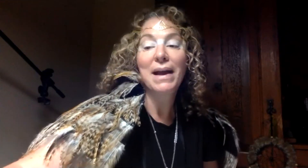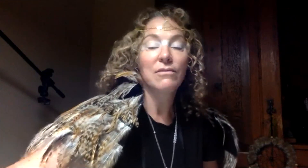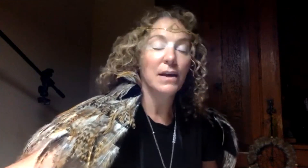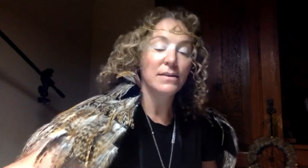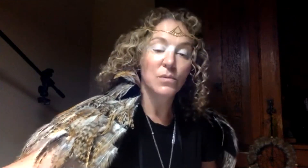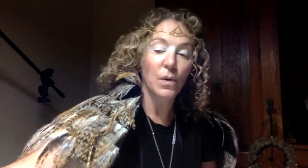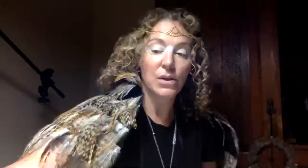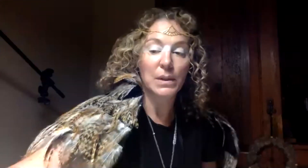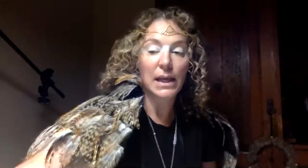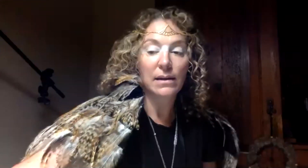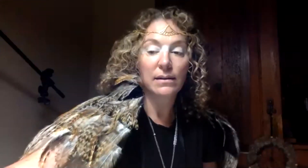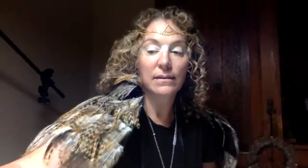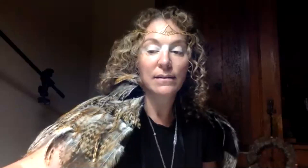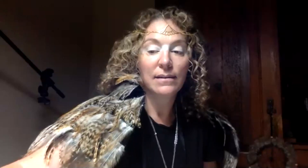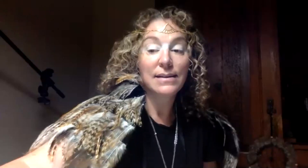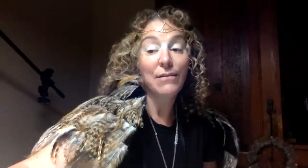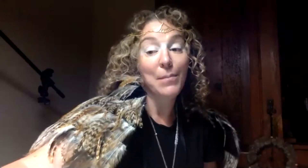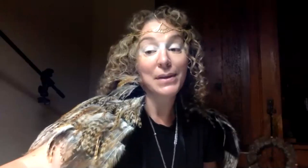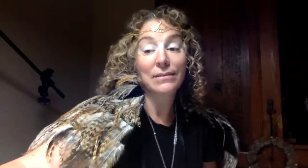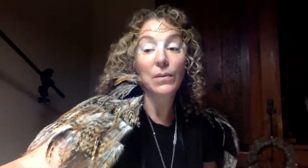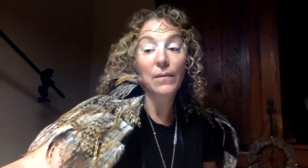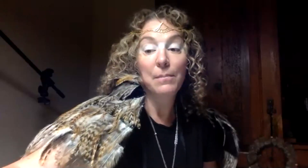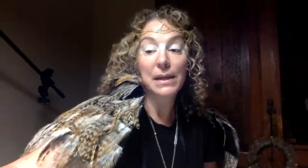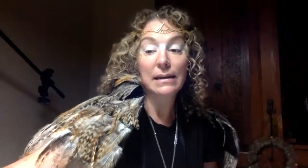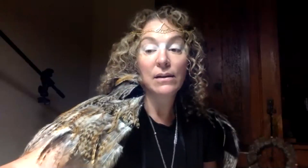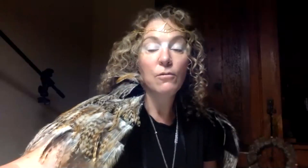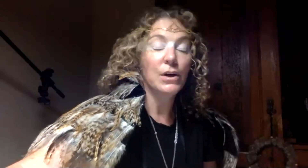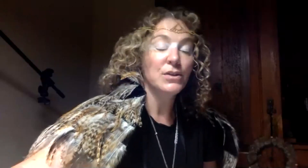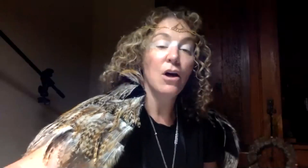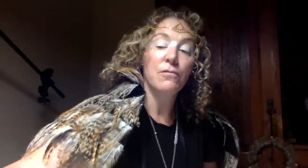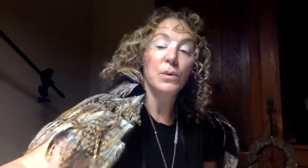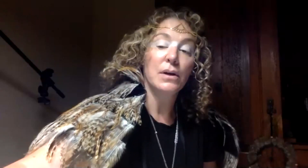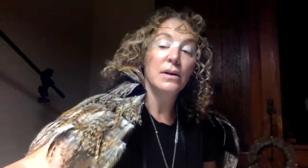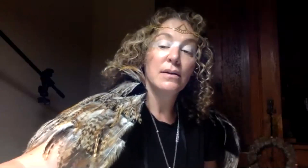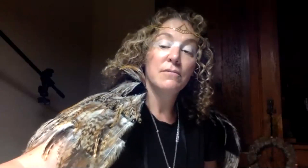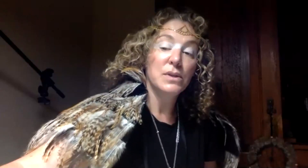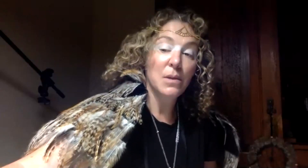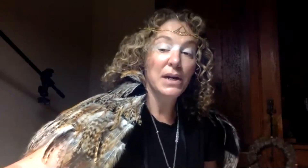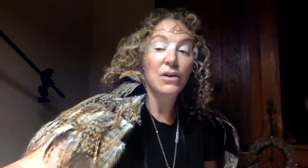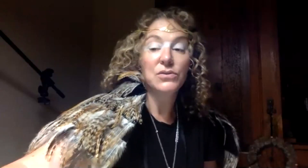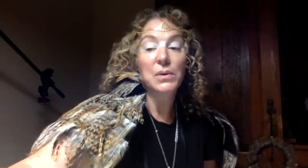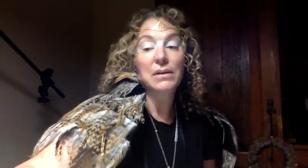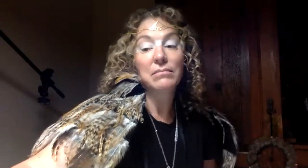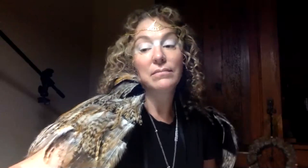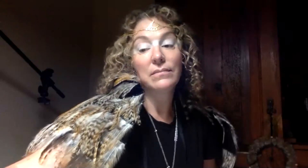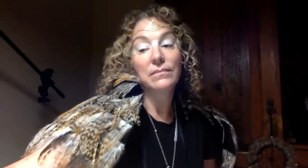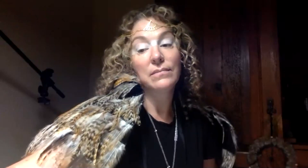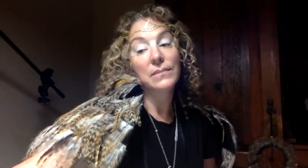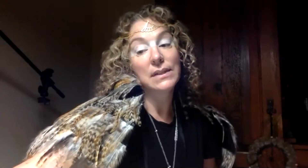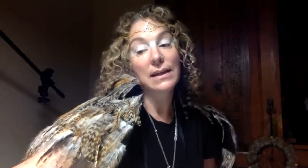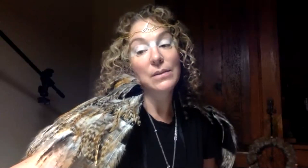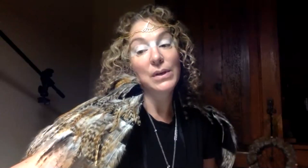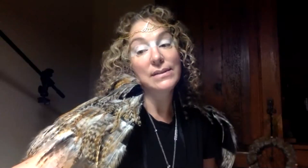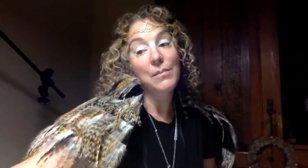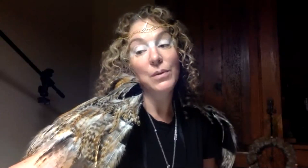to manifest what you would like to have happen, whether that be for yourself or for someone else, or